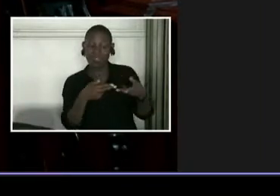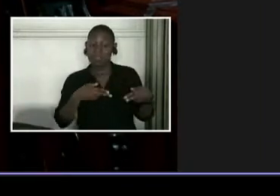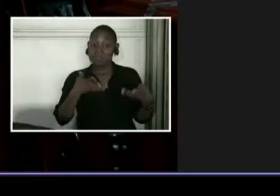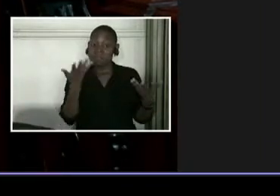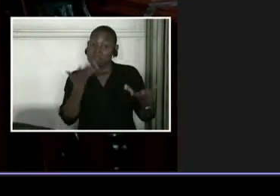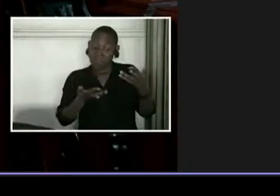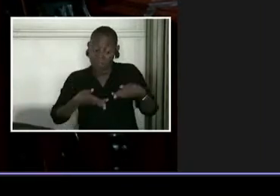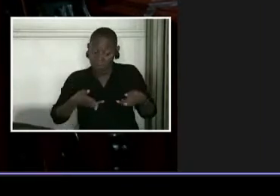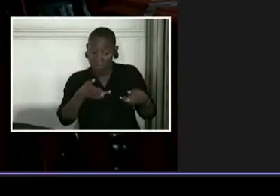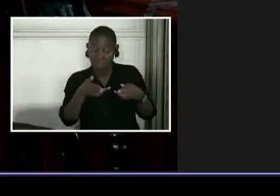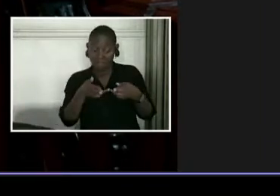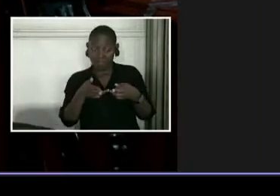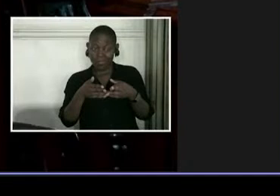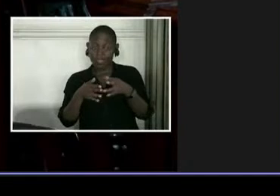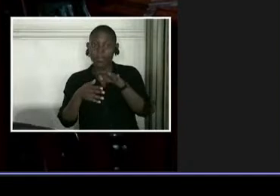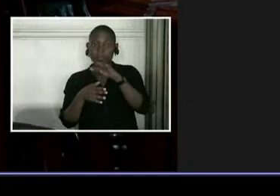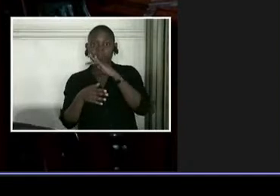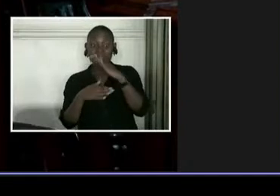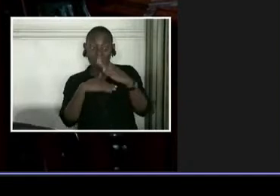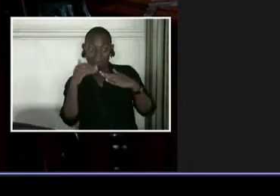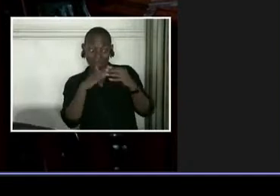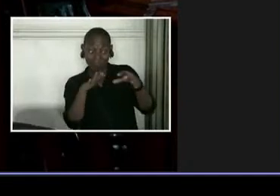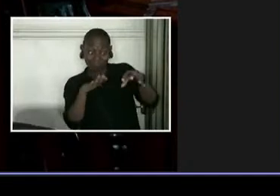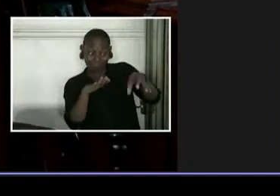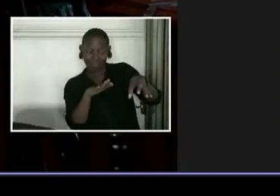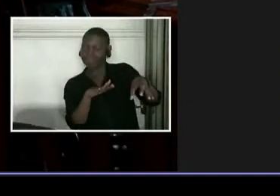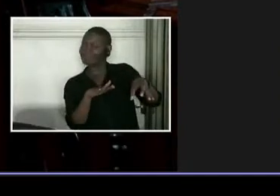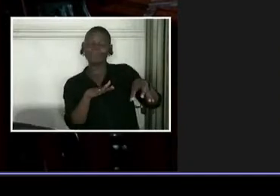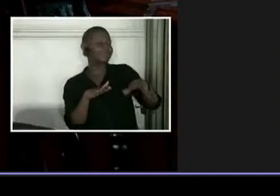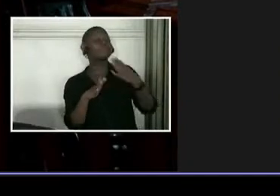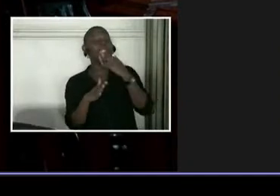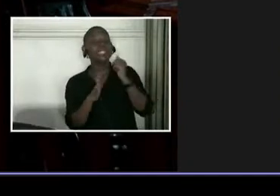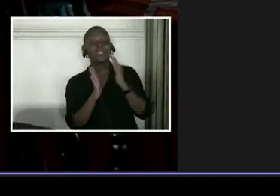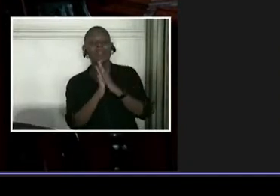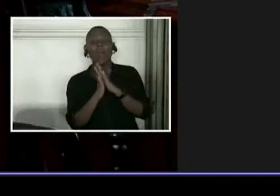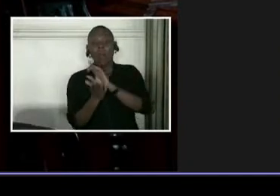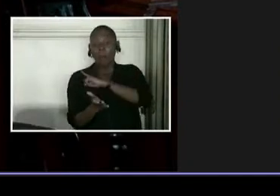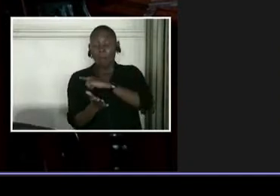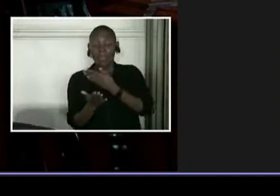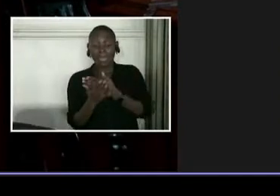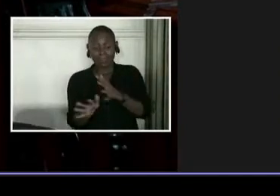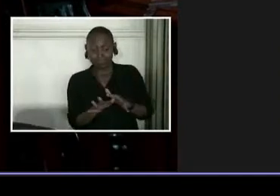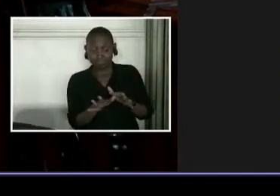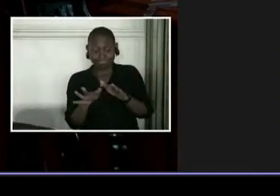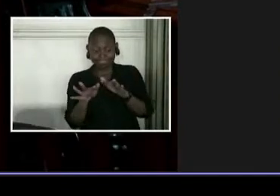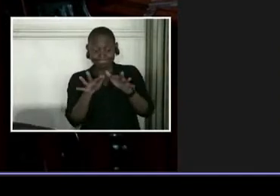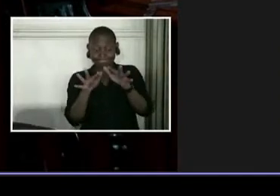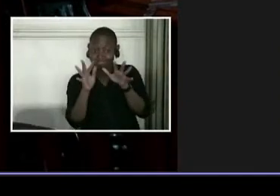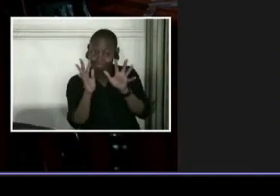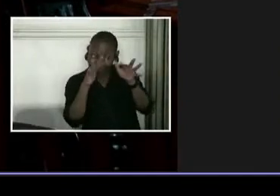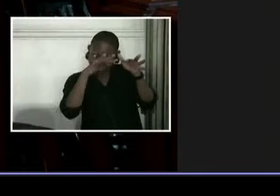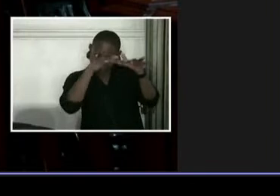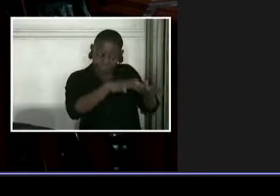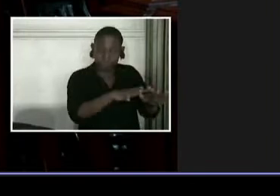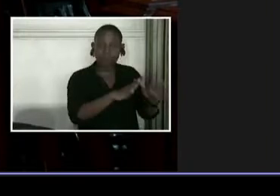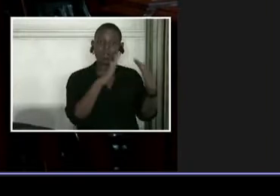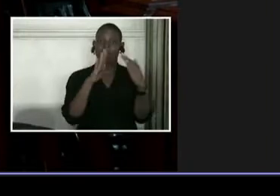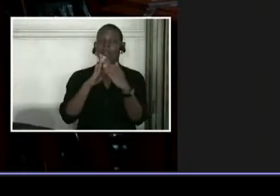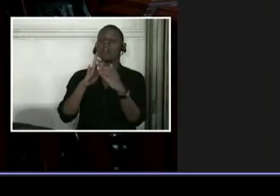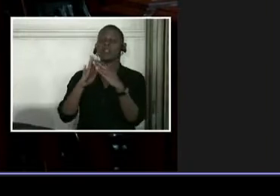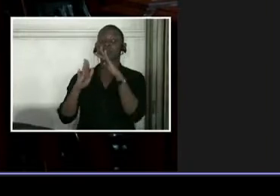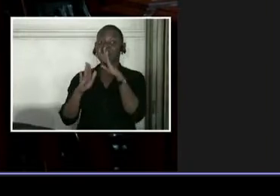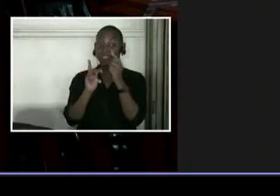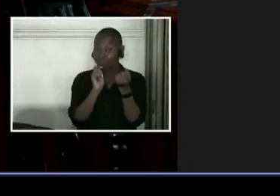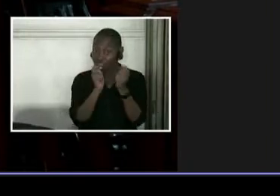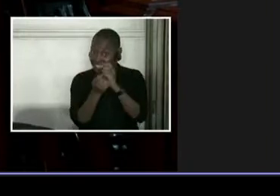or any unsuitable land. The risk to all is very great, and we have seen the damage that can be done, and it's